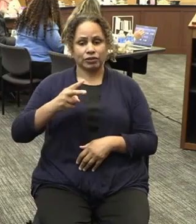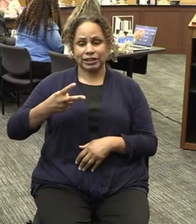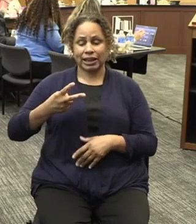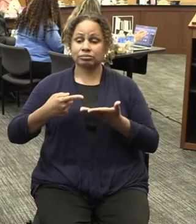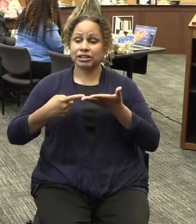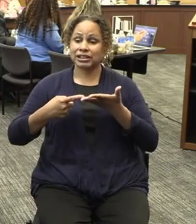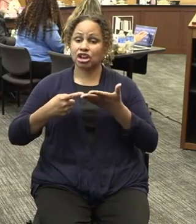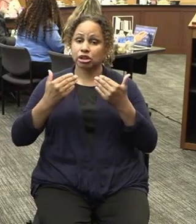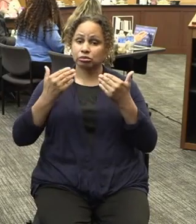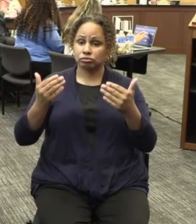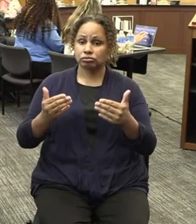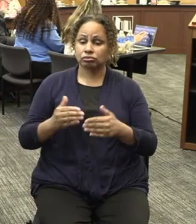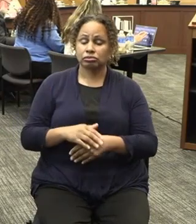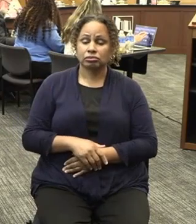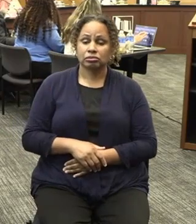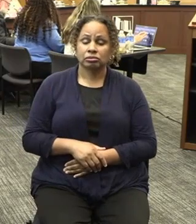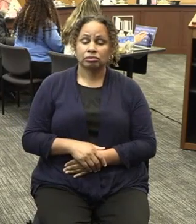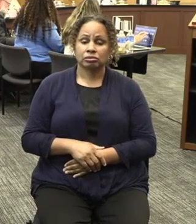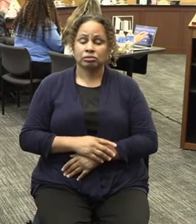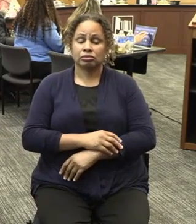I'm